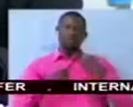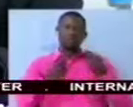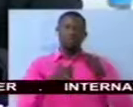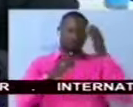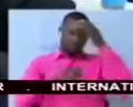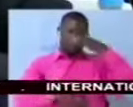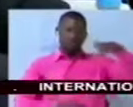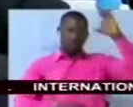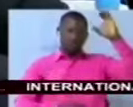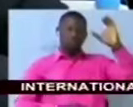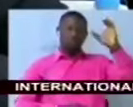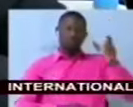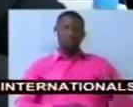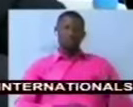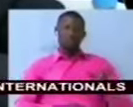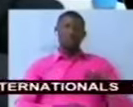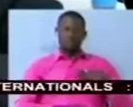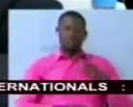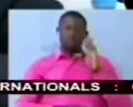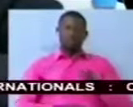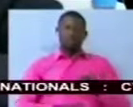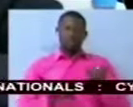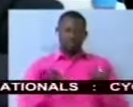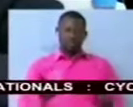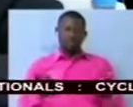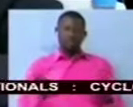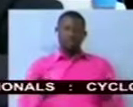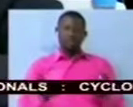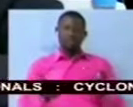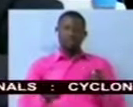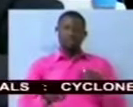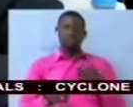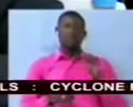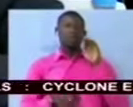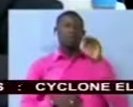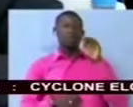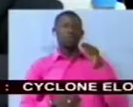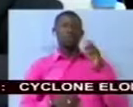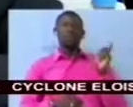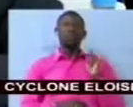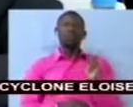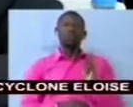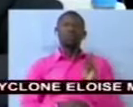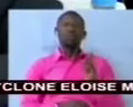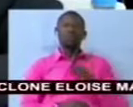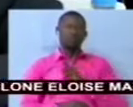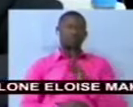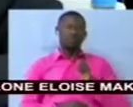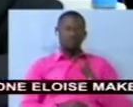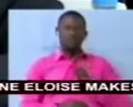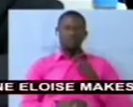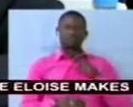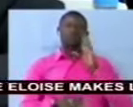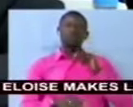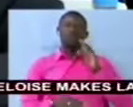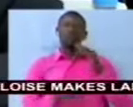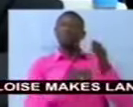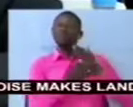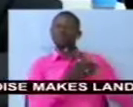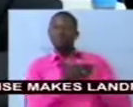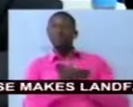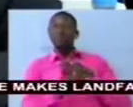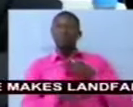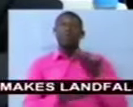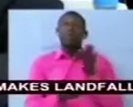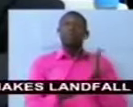Commission. I will do so now, recalling what we had been doing and where